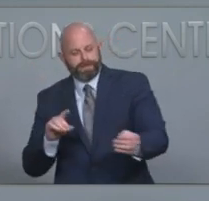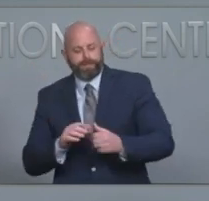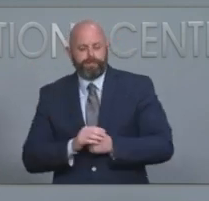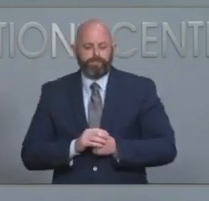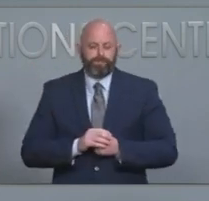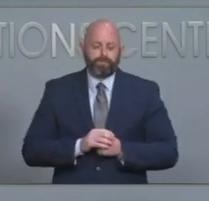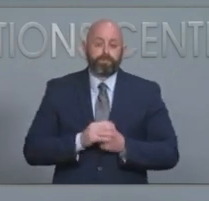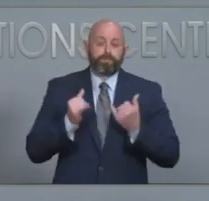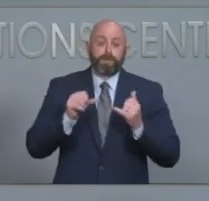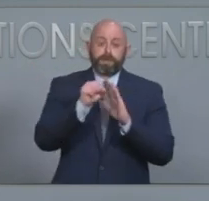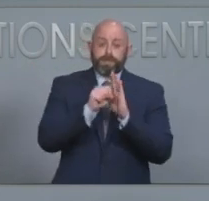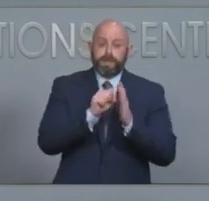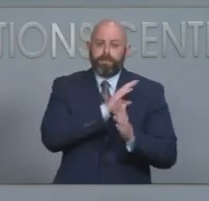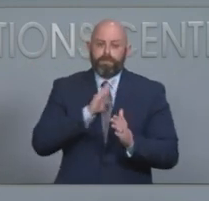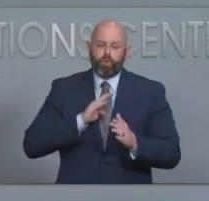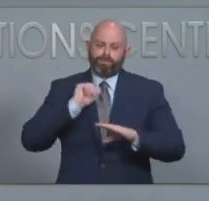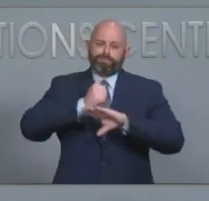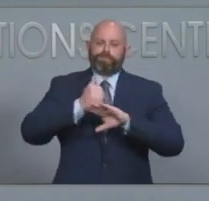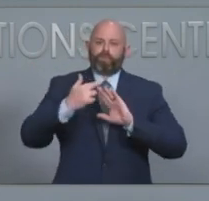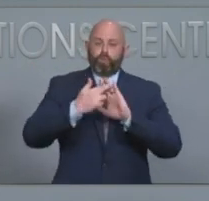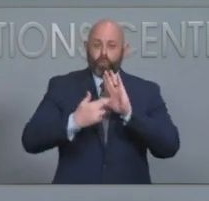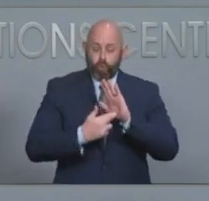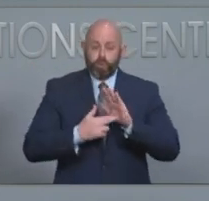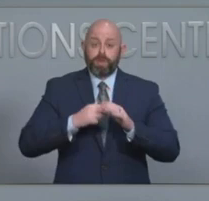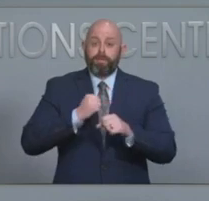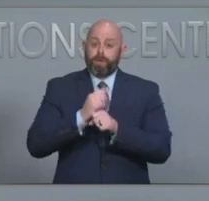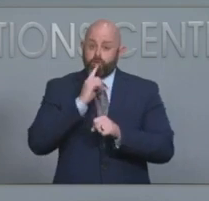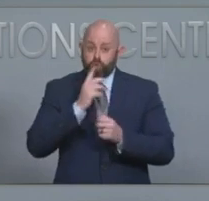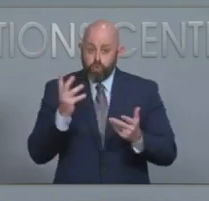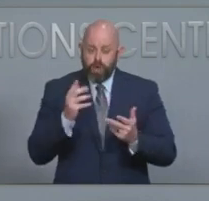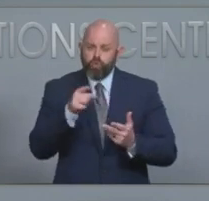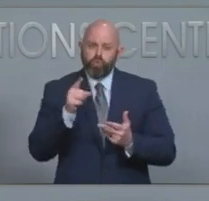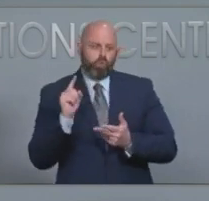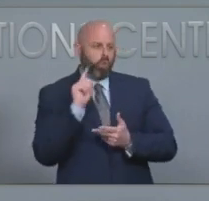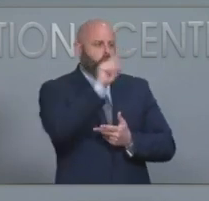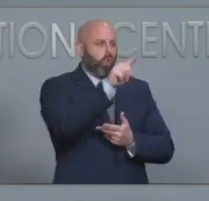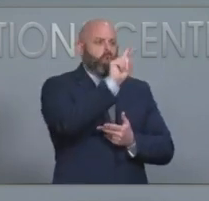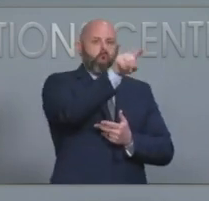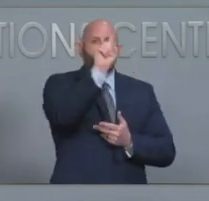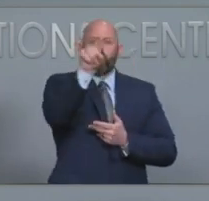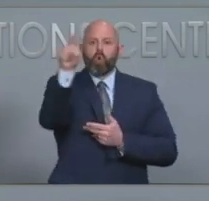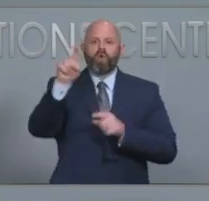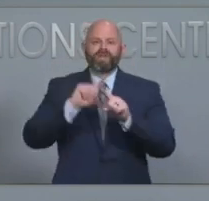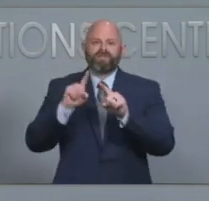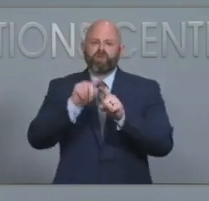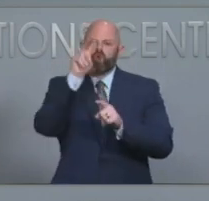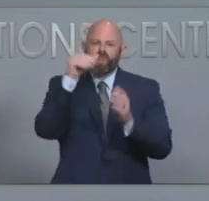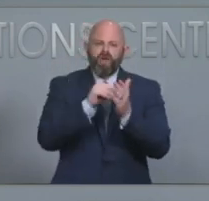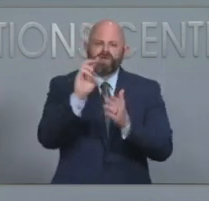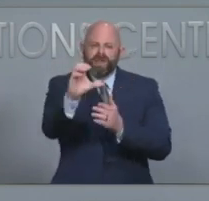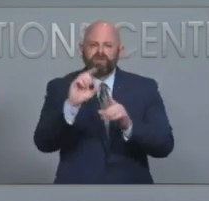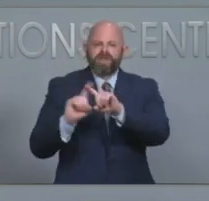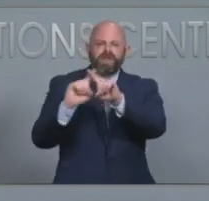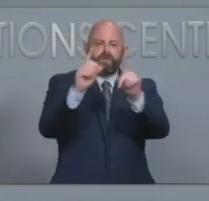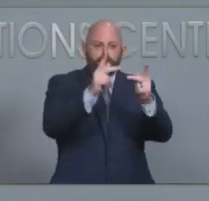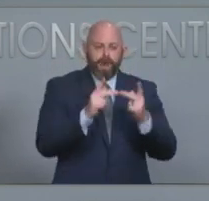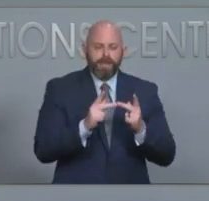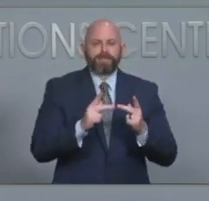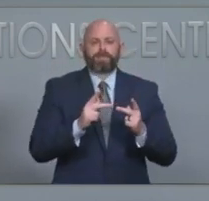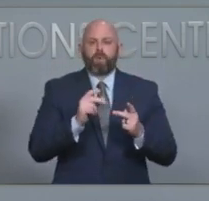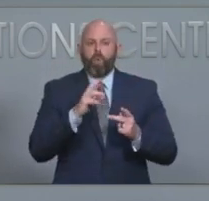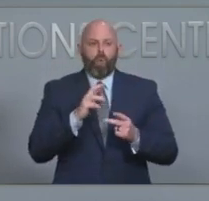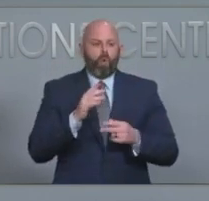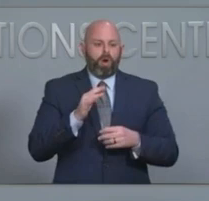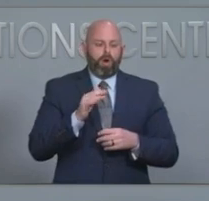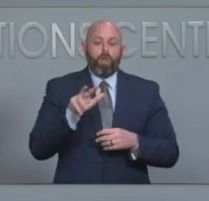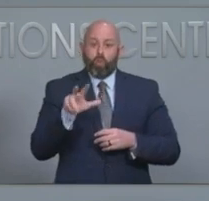some rules to make sure that wherever you go and vote, in any of the 2,600 election day sites or any of the 300